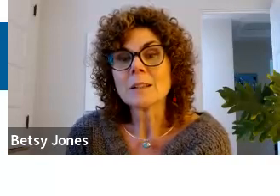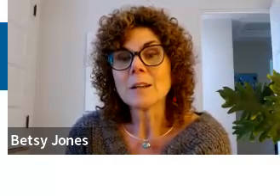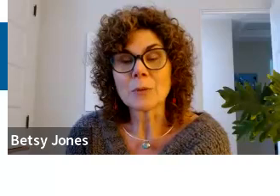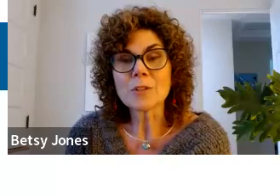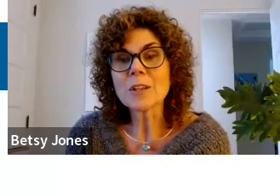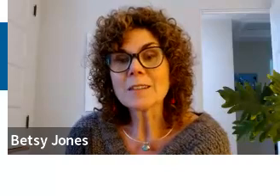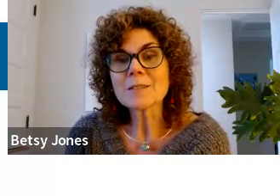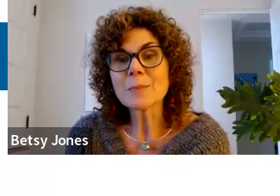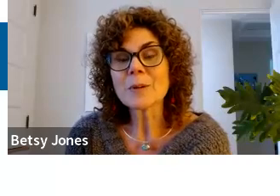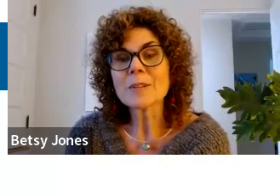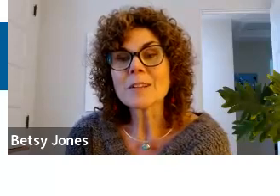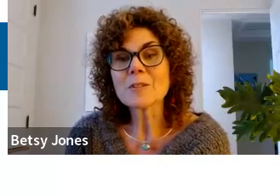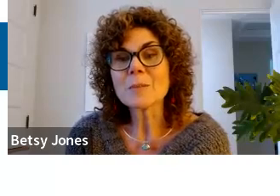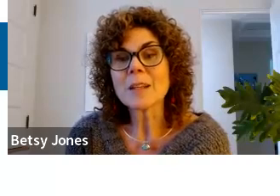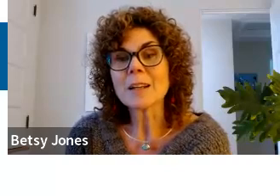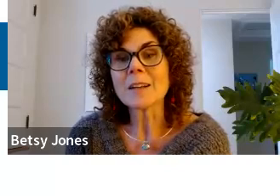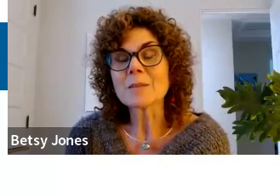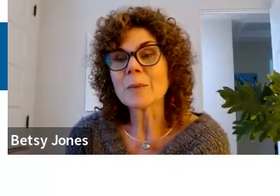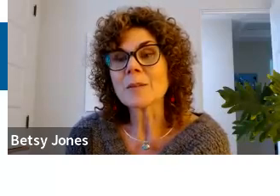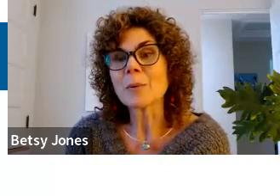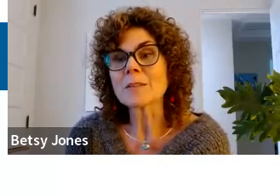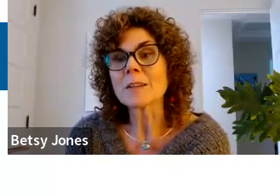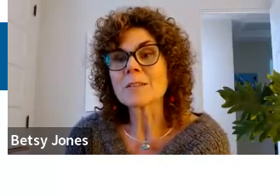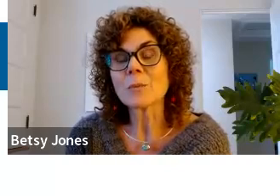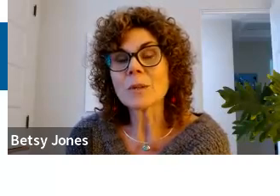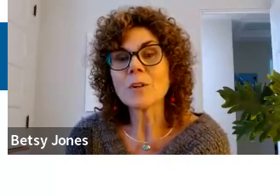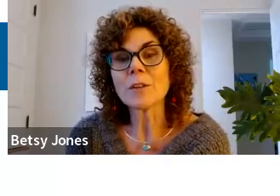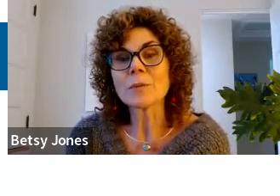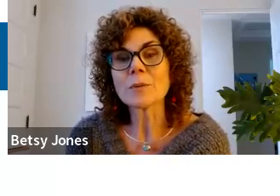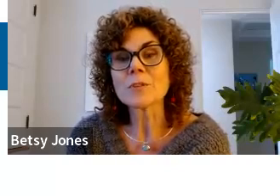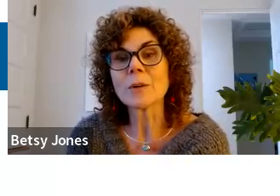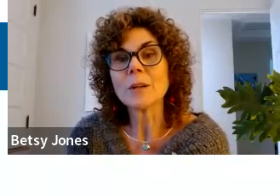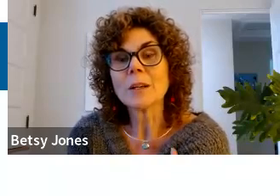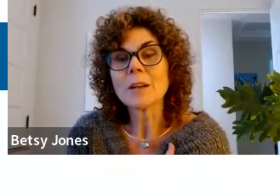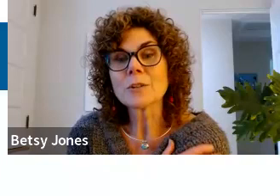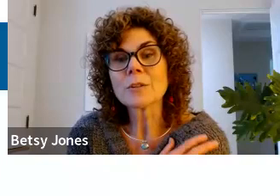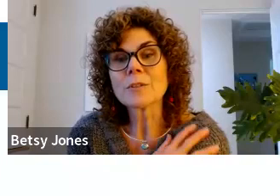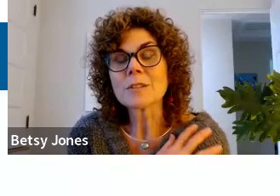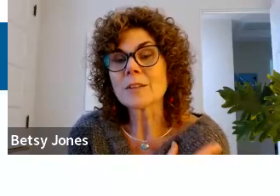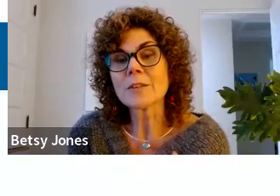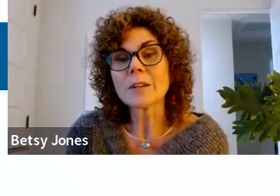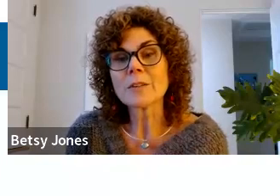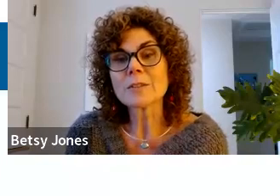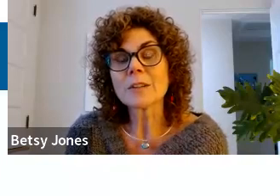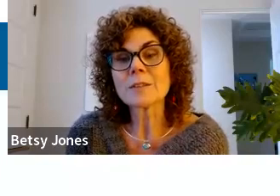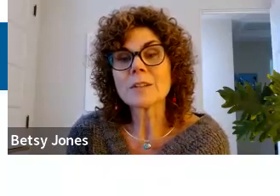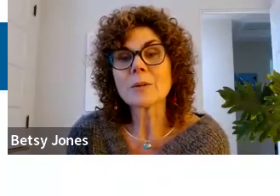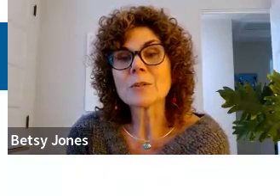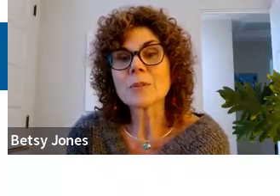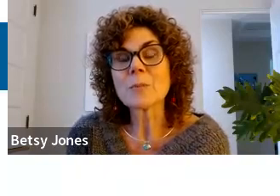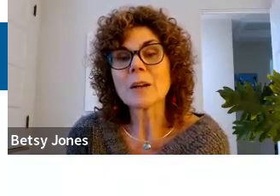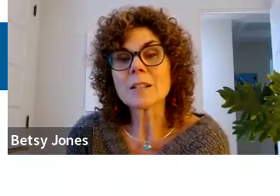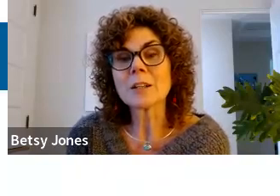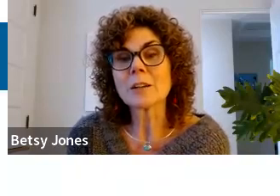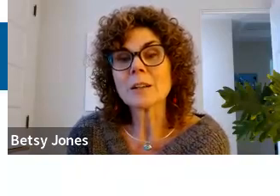probably appreciate some prioritization, but that hasn't been the process that we've gone through. So I turn it over to Senator Dingreth